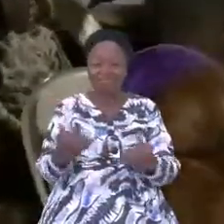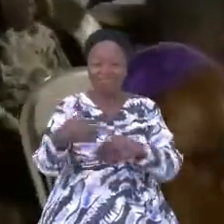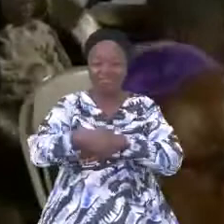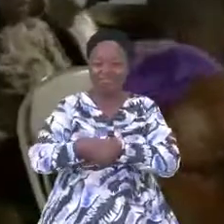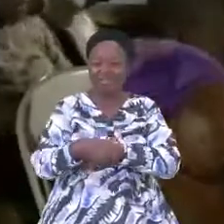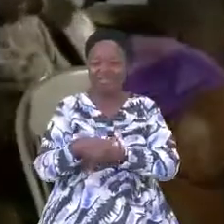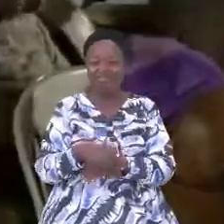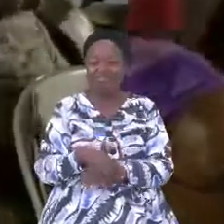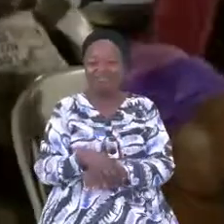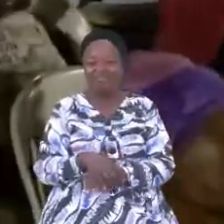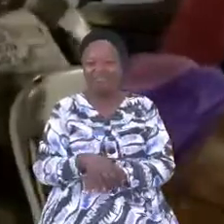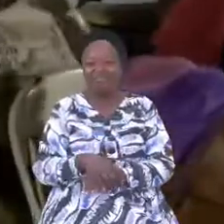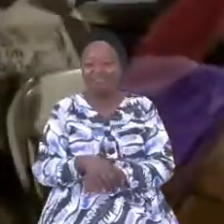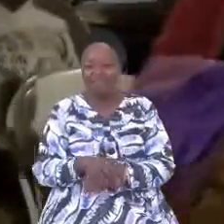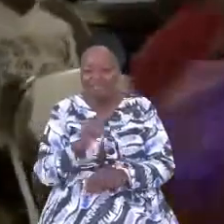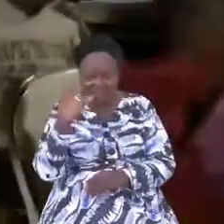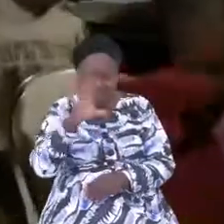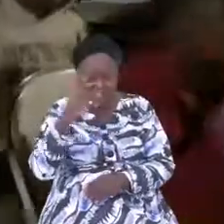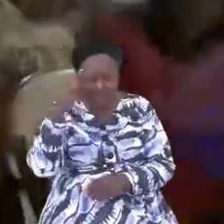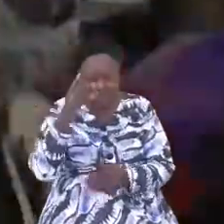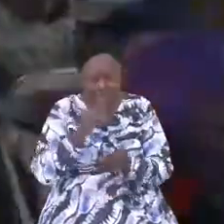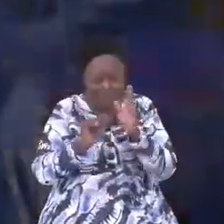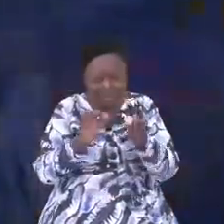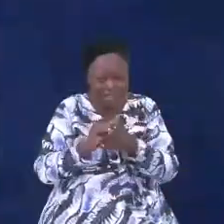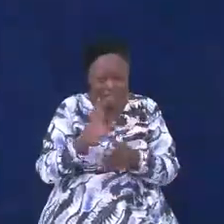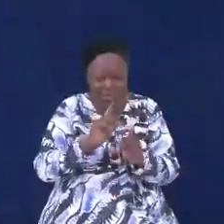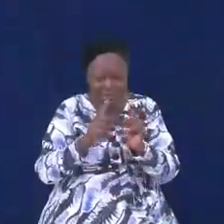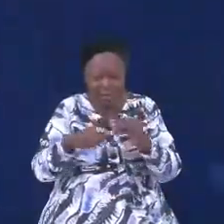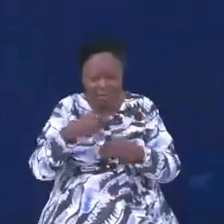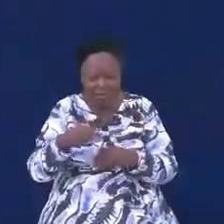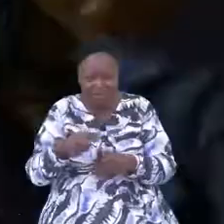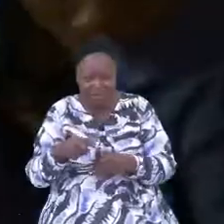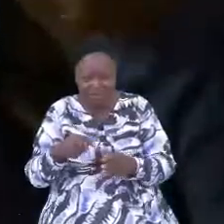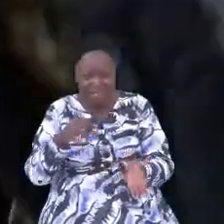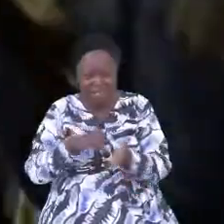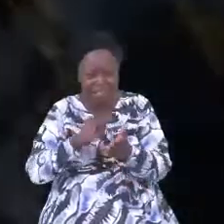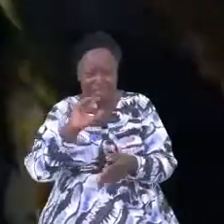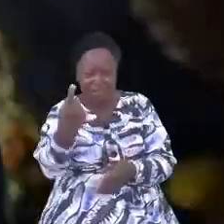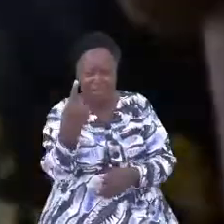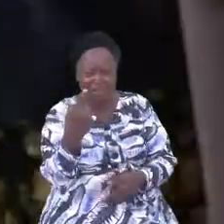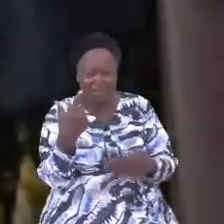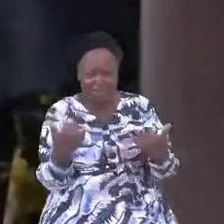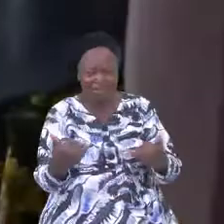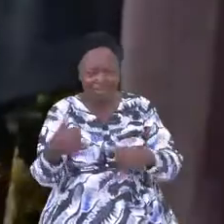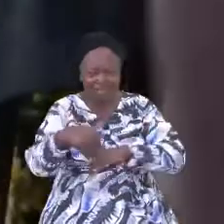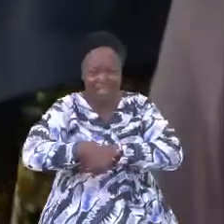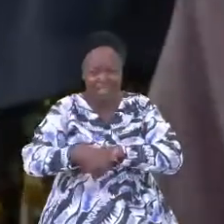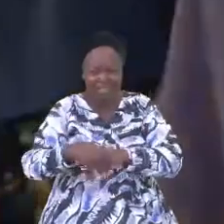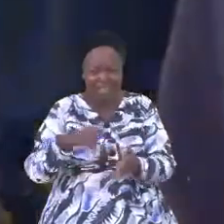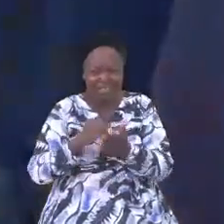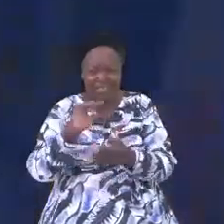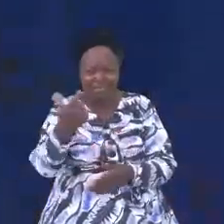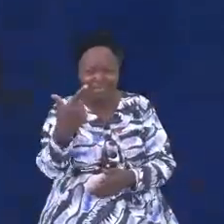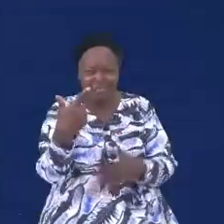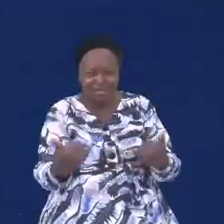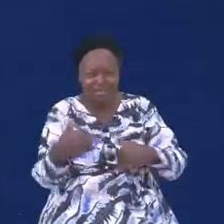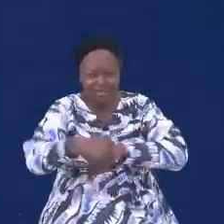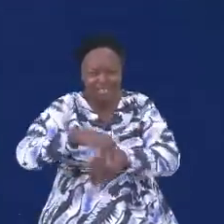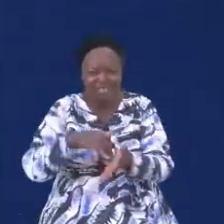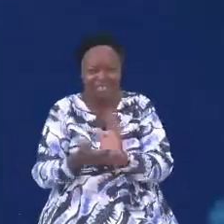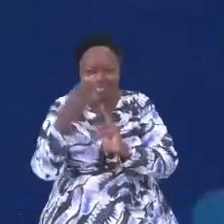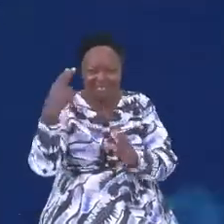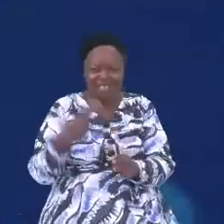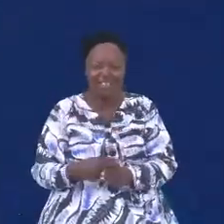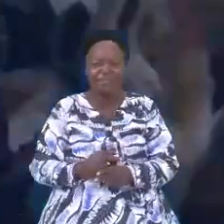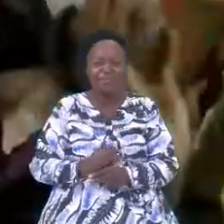I'm looking for the person I'm talking about. I said, it's your turn tonight in Jesus' name.